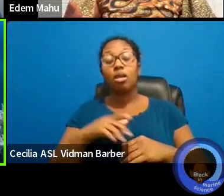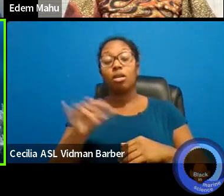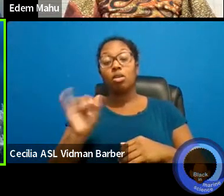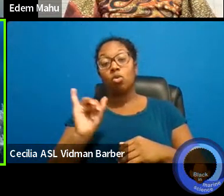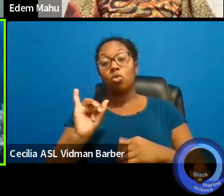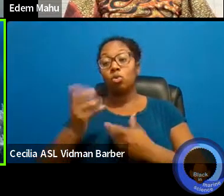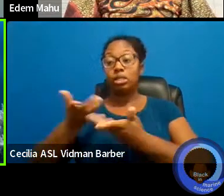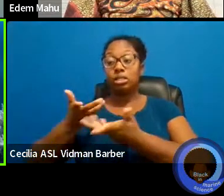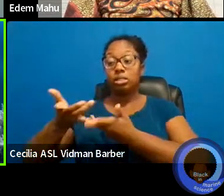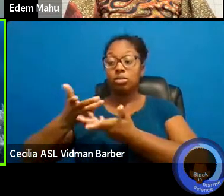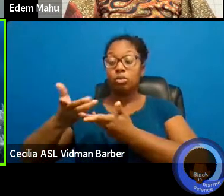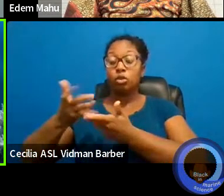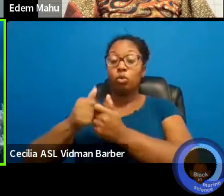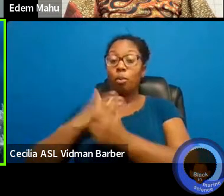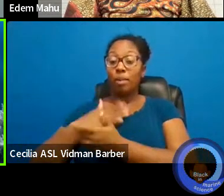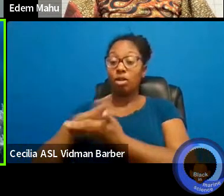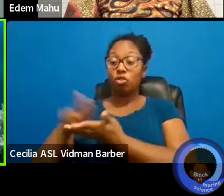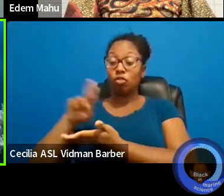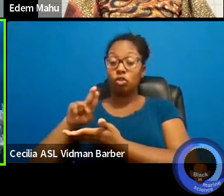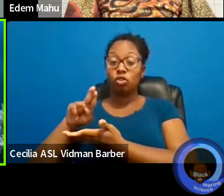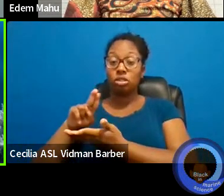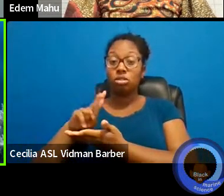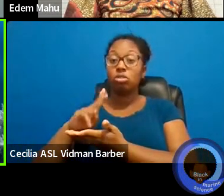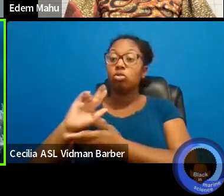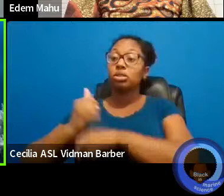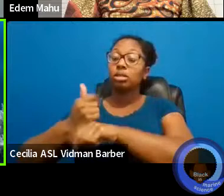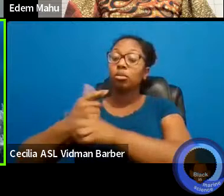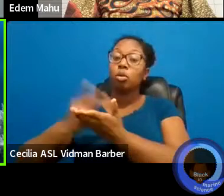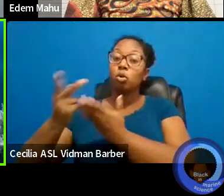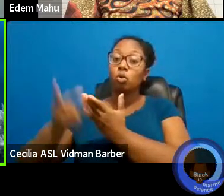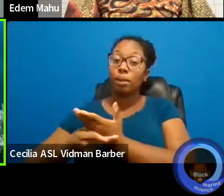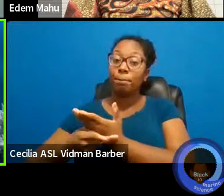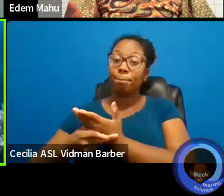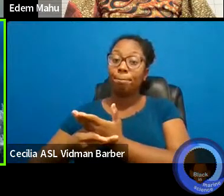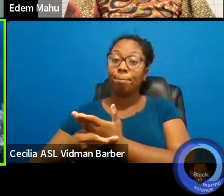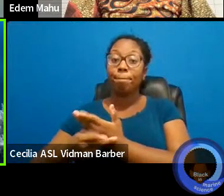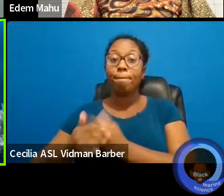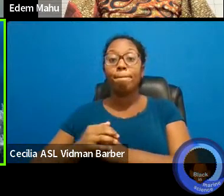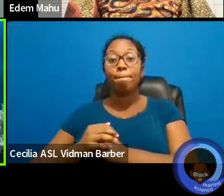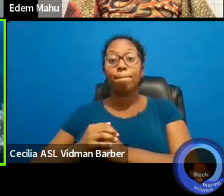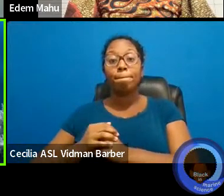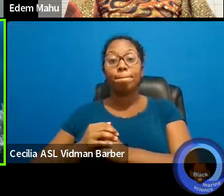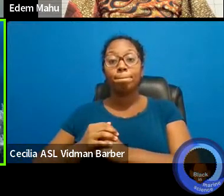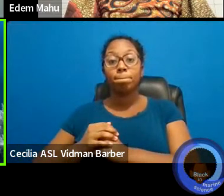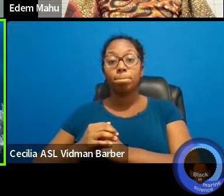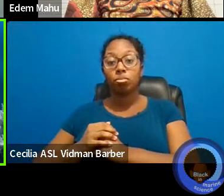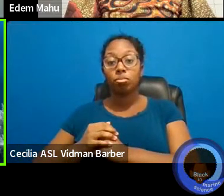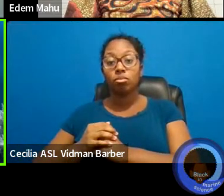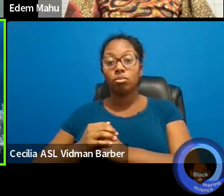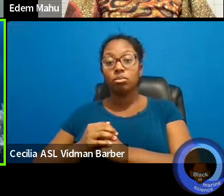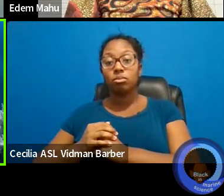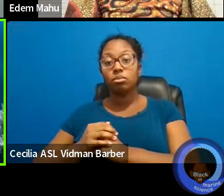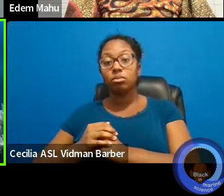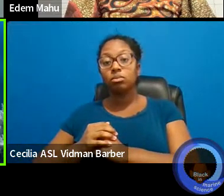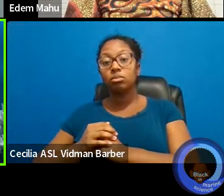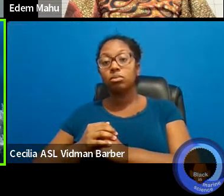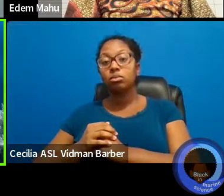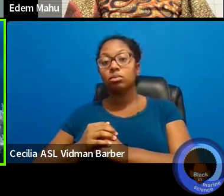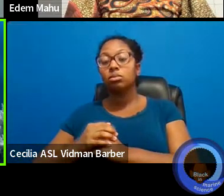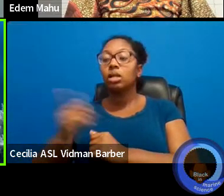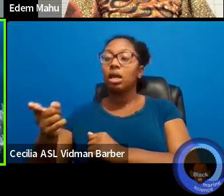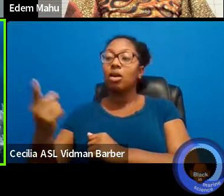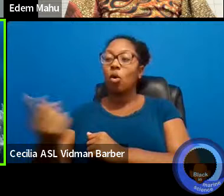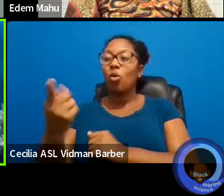have a program in marine science. Basically, I was with some lecturers at my university. They always call me the ocean